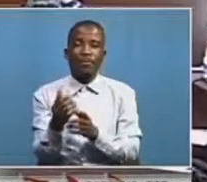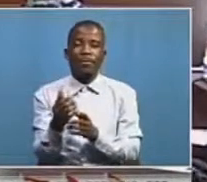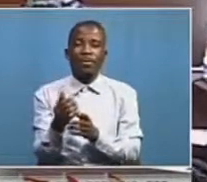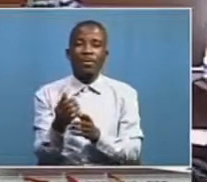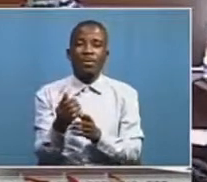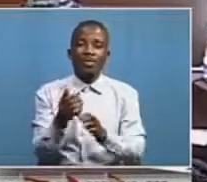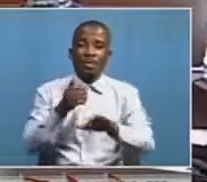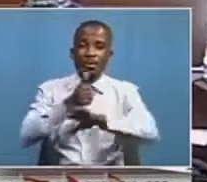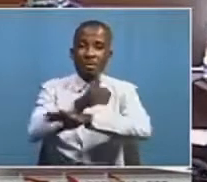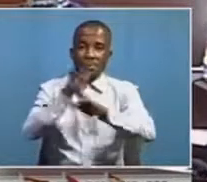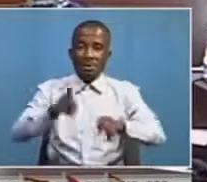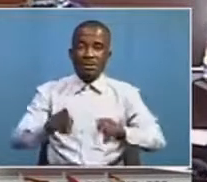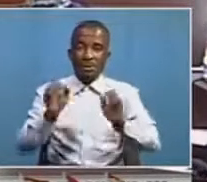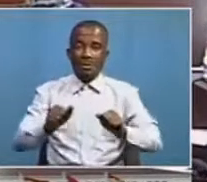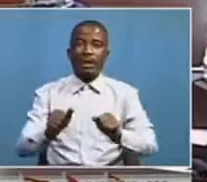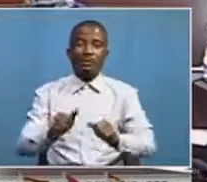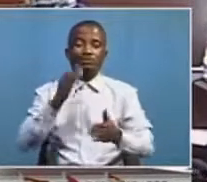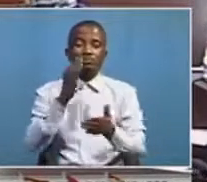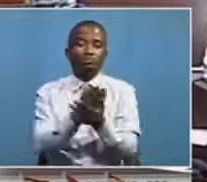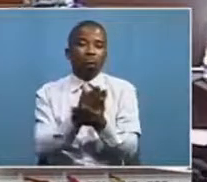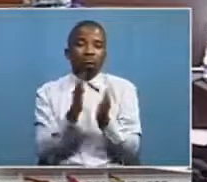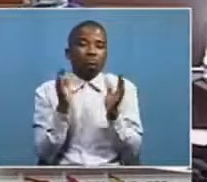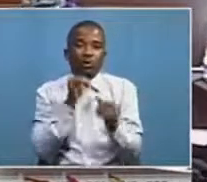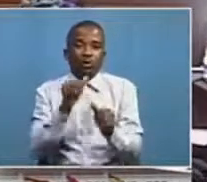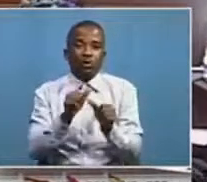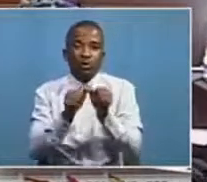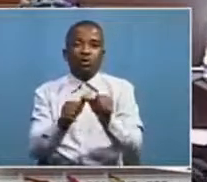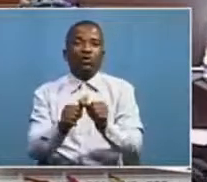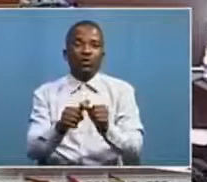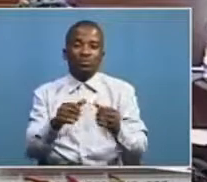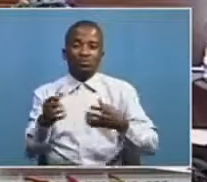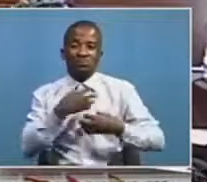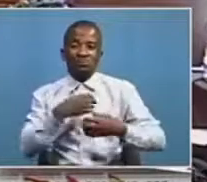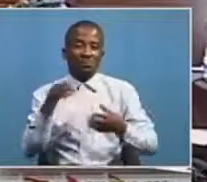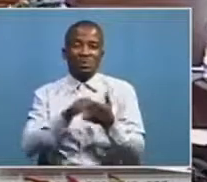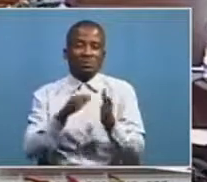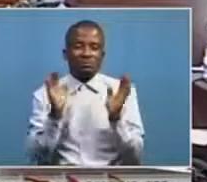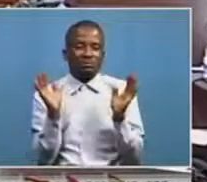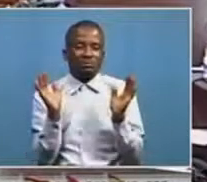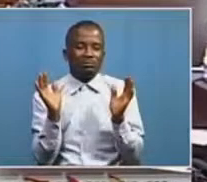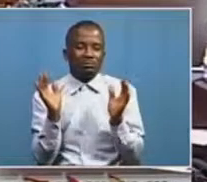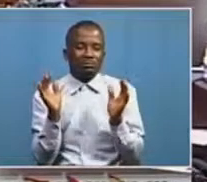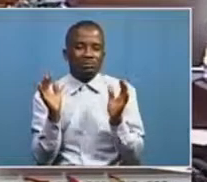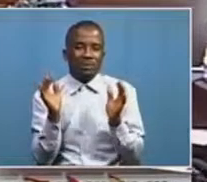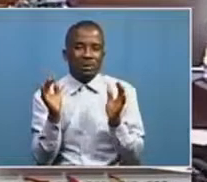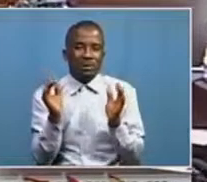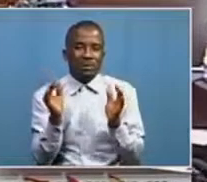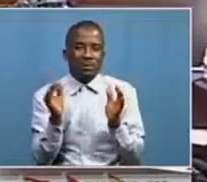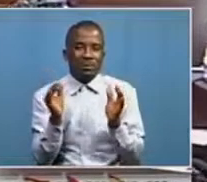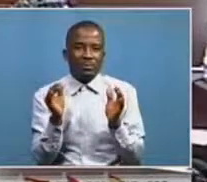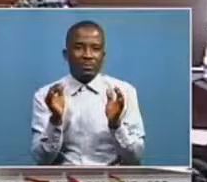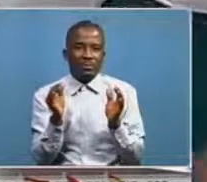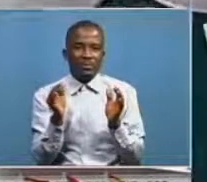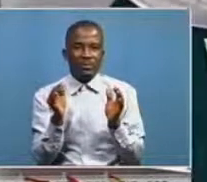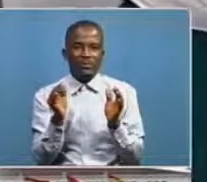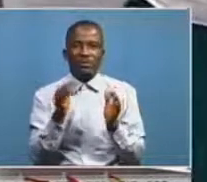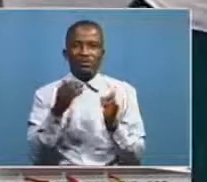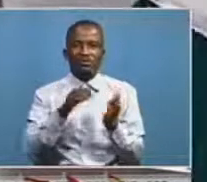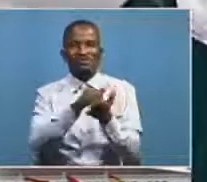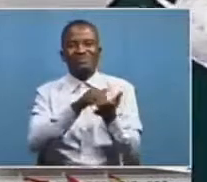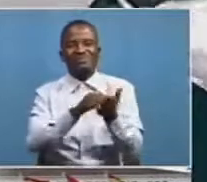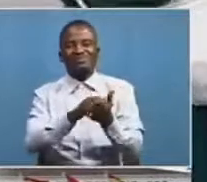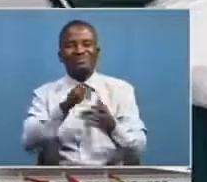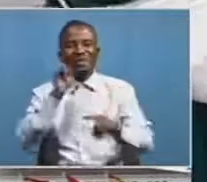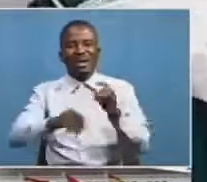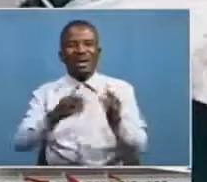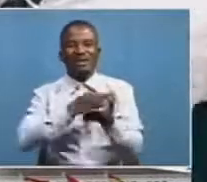case on the plaintiffs or petitioners when he is of the view that the case of the plaintiff or petitioner is weak and has failed to